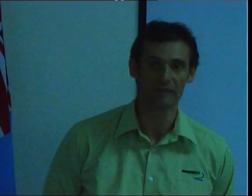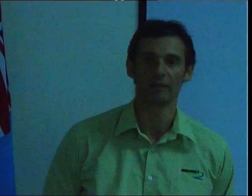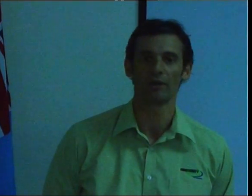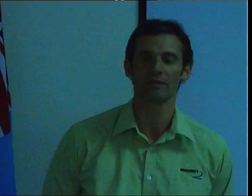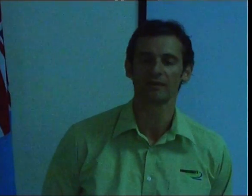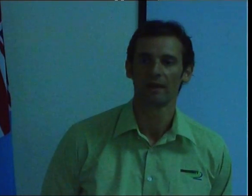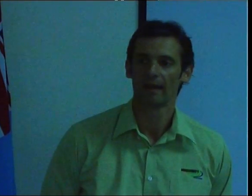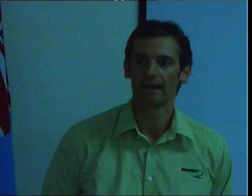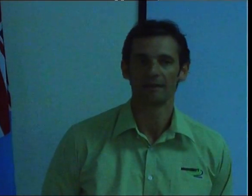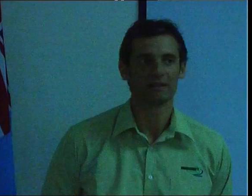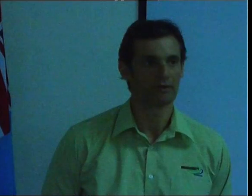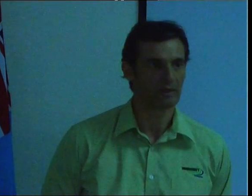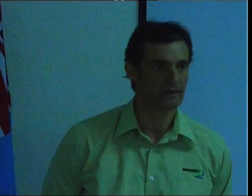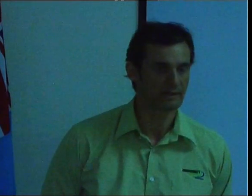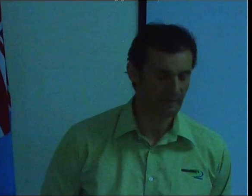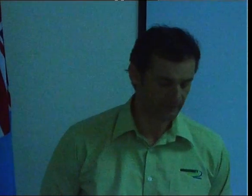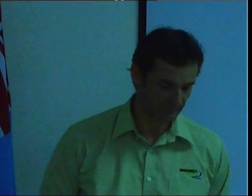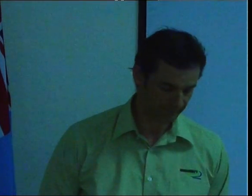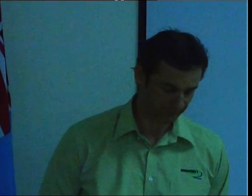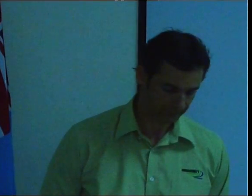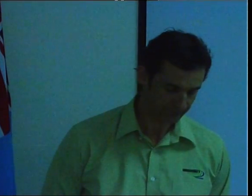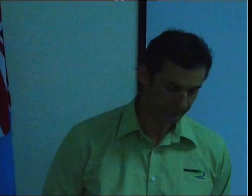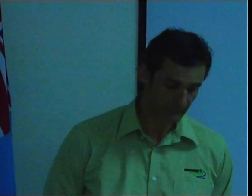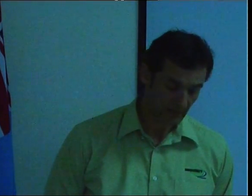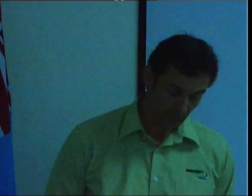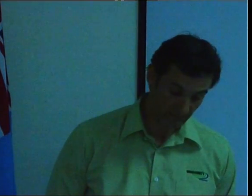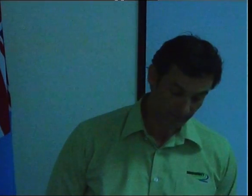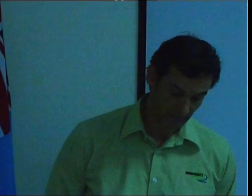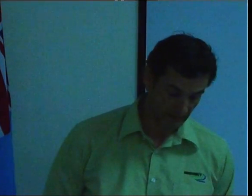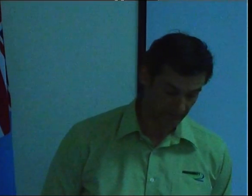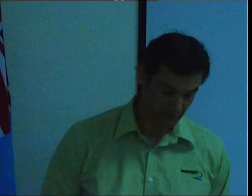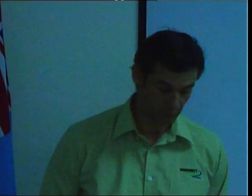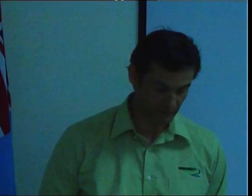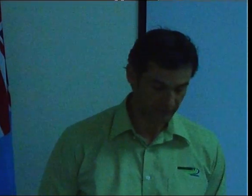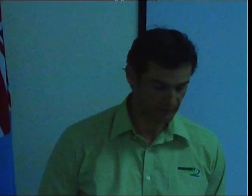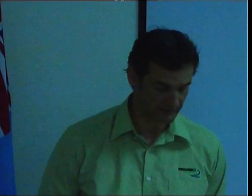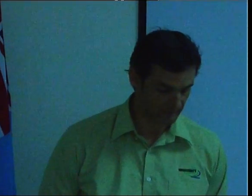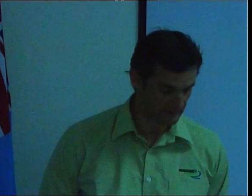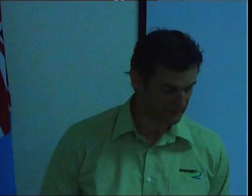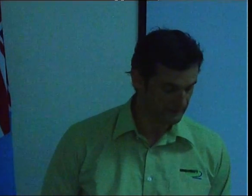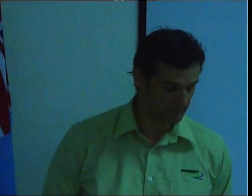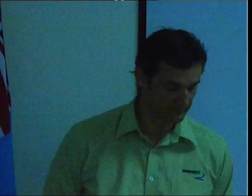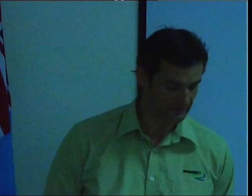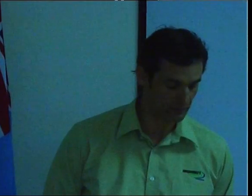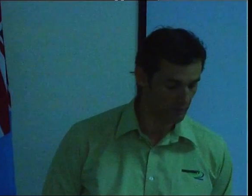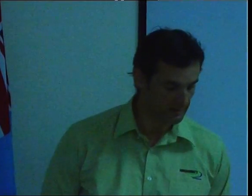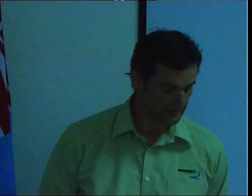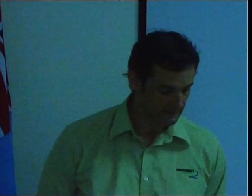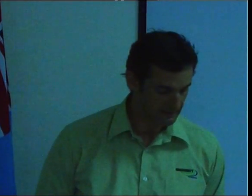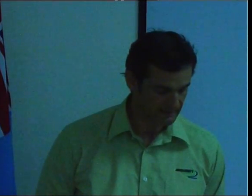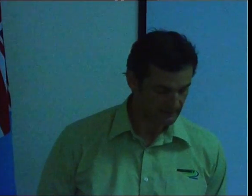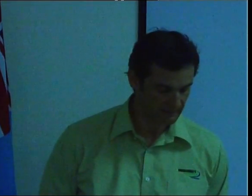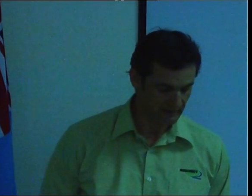due to rising costs and deteriorating sales. However, the official press release from KFC head office in